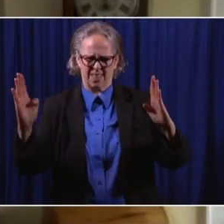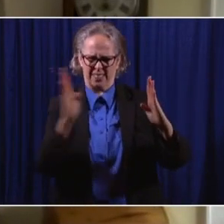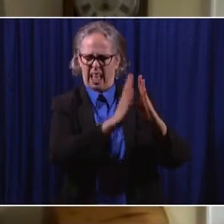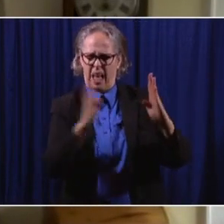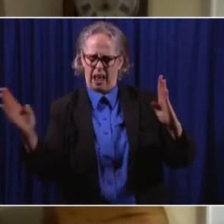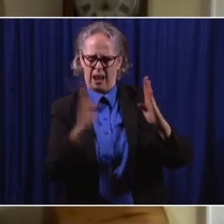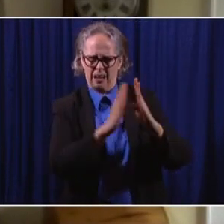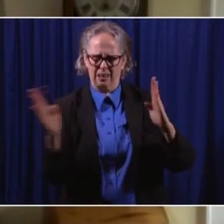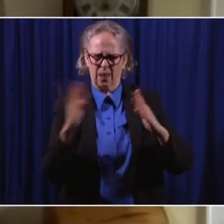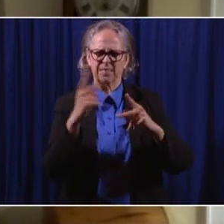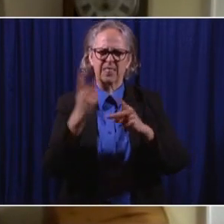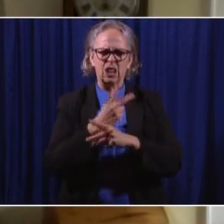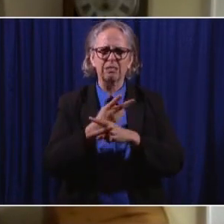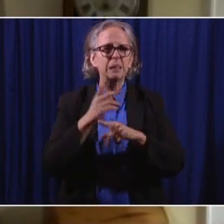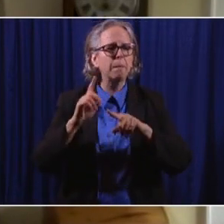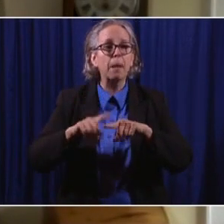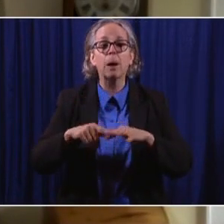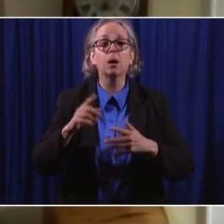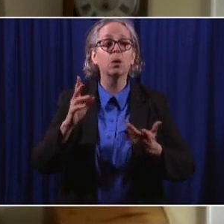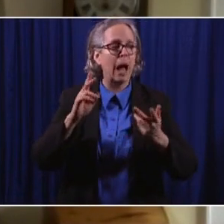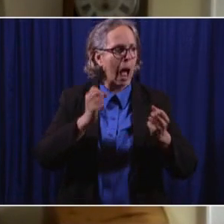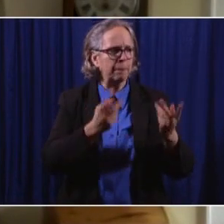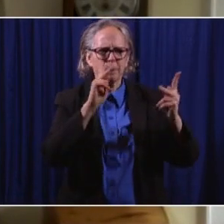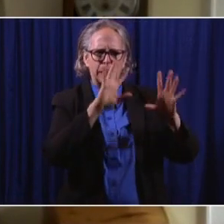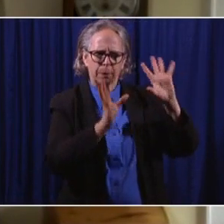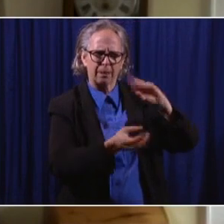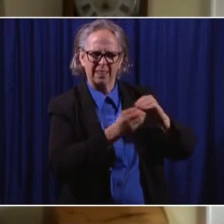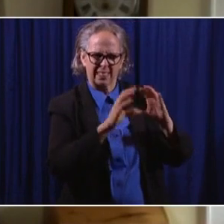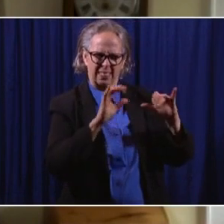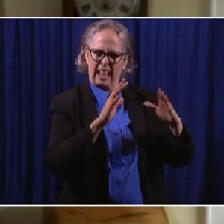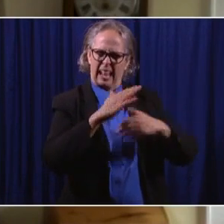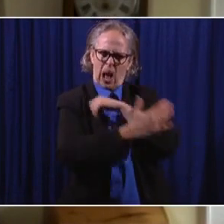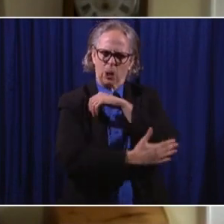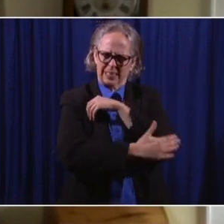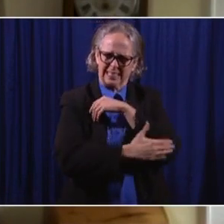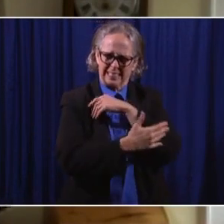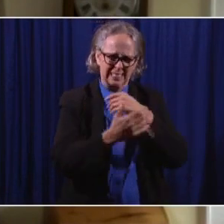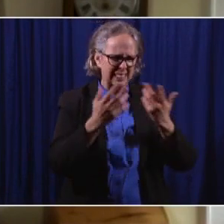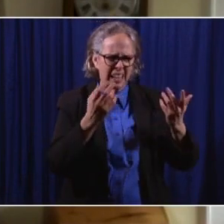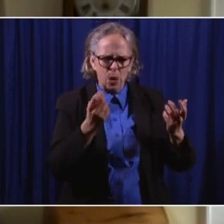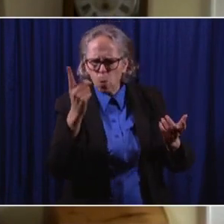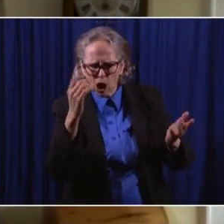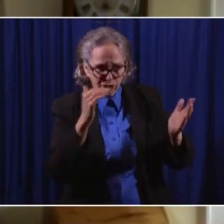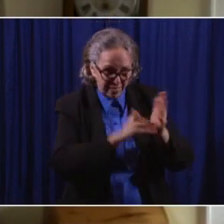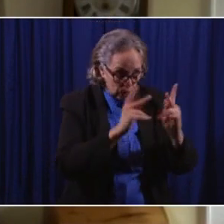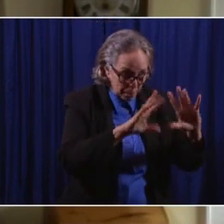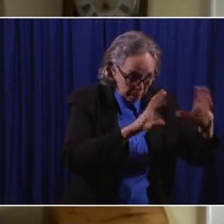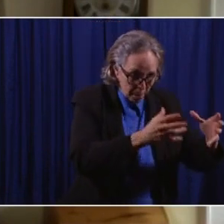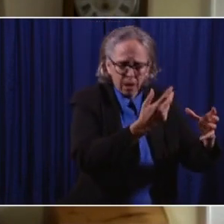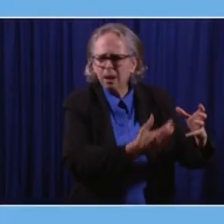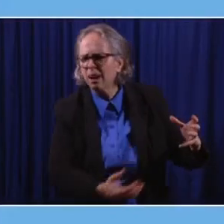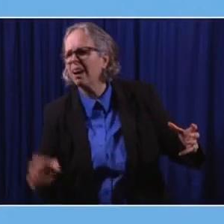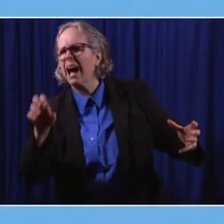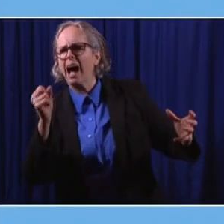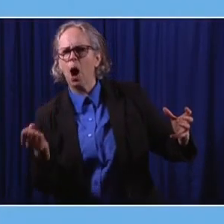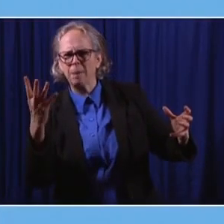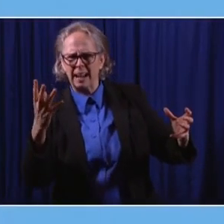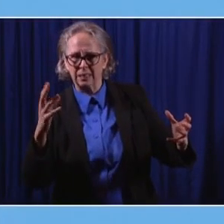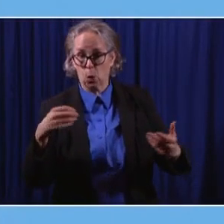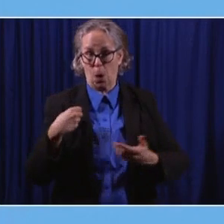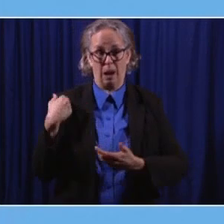population size of that county to get the number of cases per 100,000. So it's not history, it's the last 14 days.